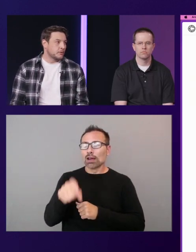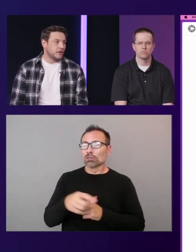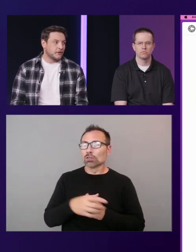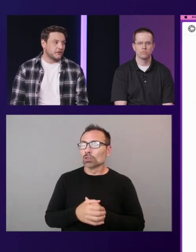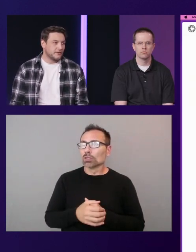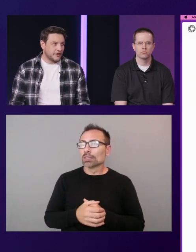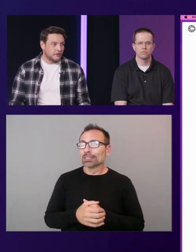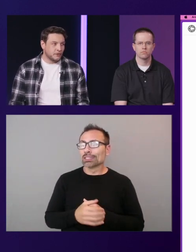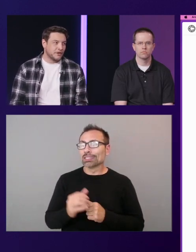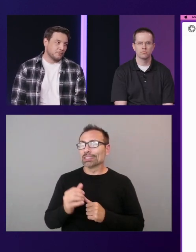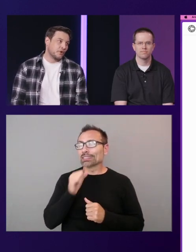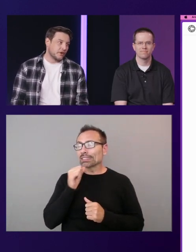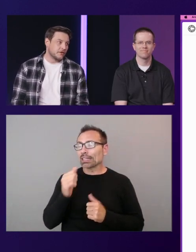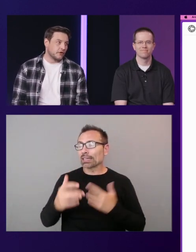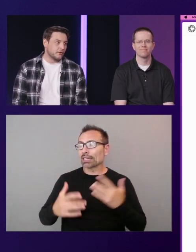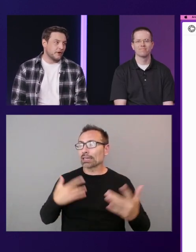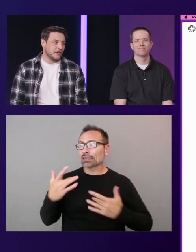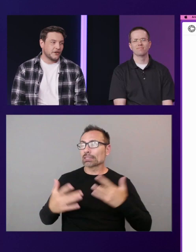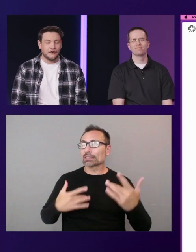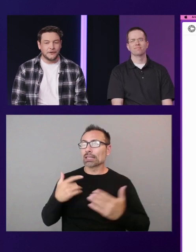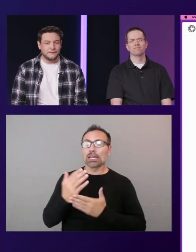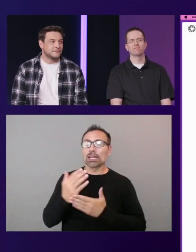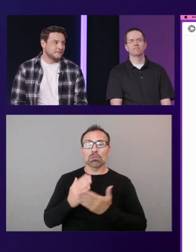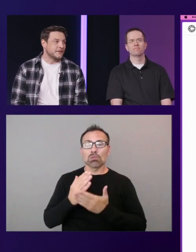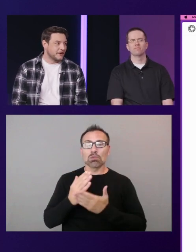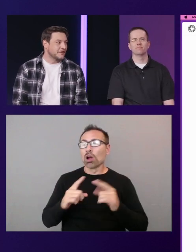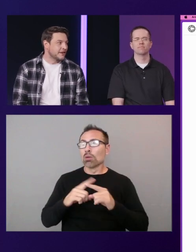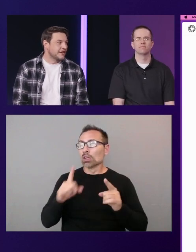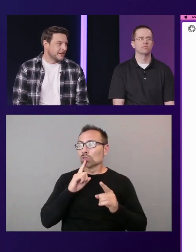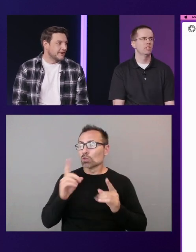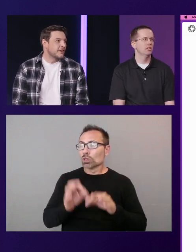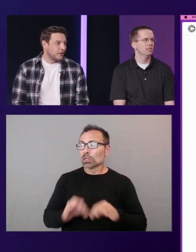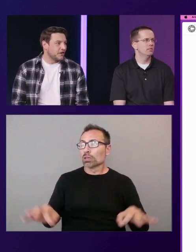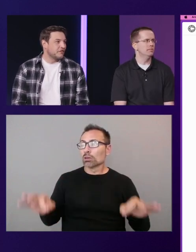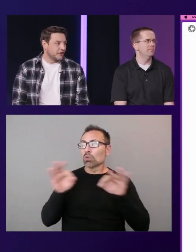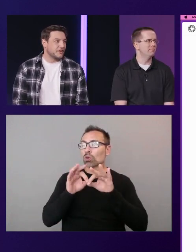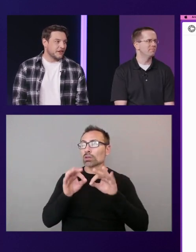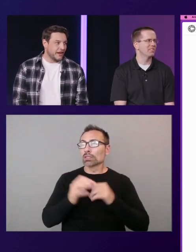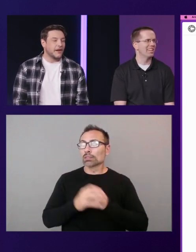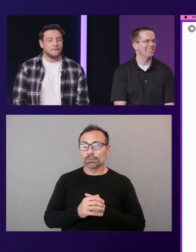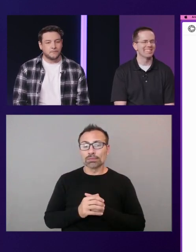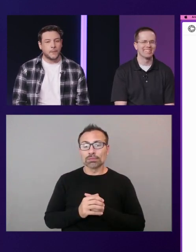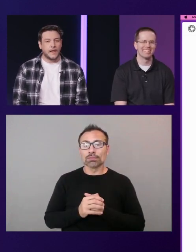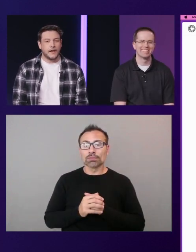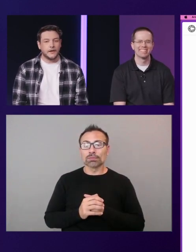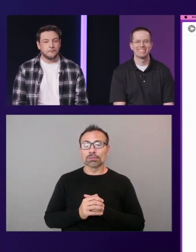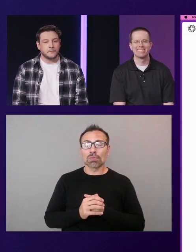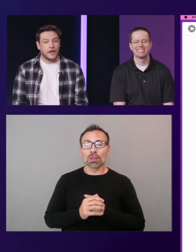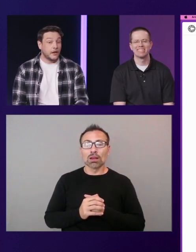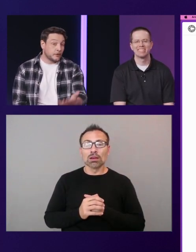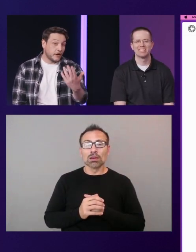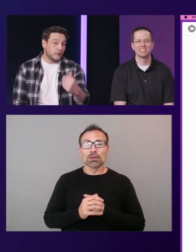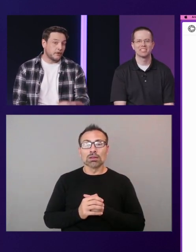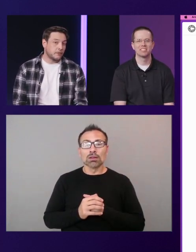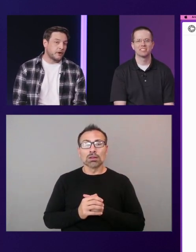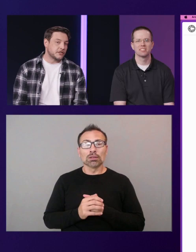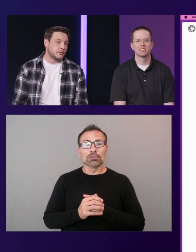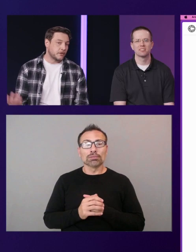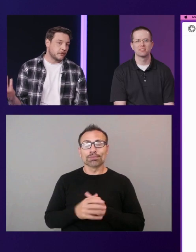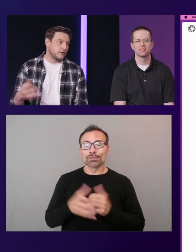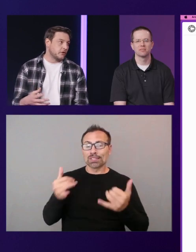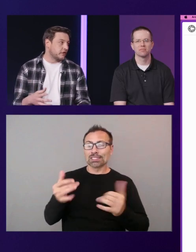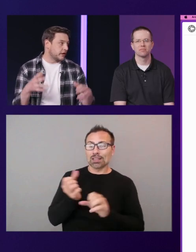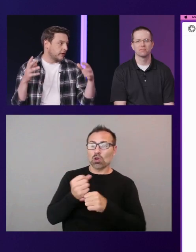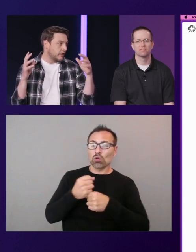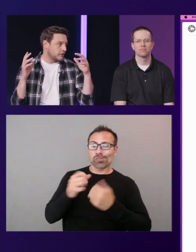exciting perk, but it's really important because if it goes wrong, it's not great. Yes. Yeah. Exciting to me. Quality of life thing, yeah. Yeah, so now we create the project, and